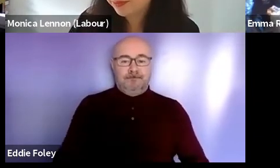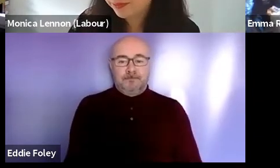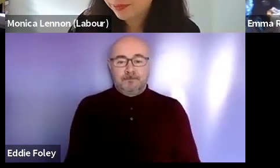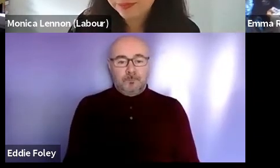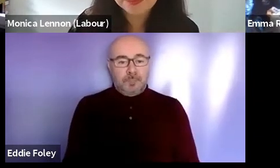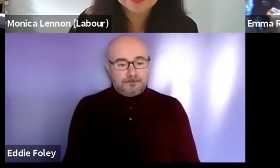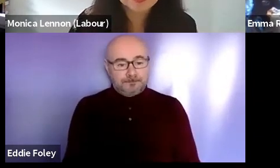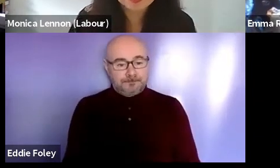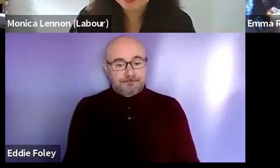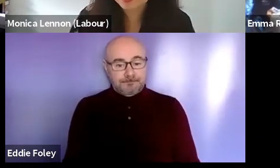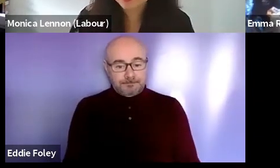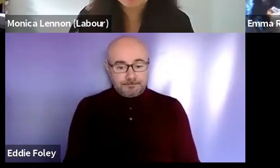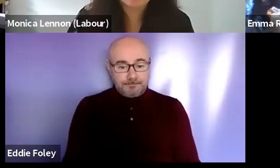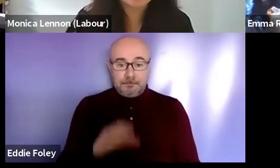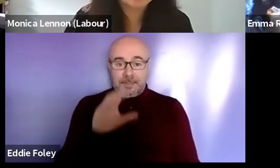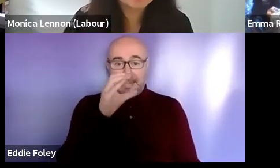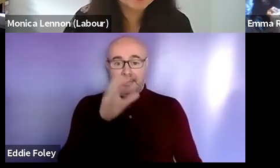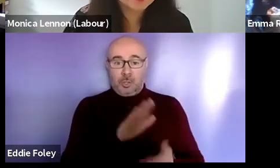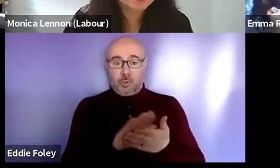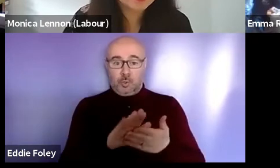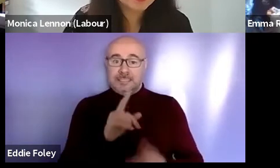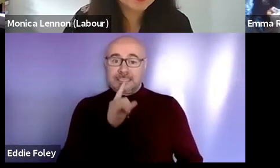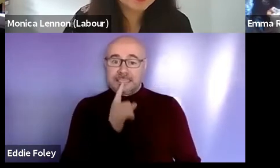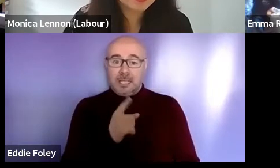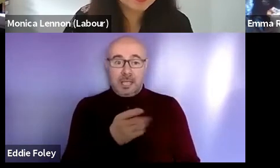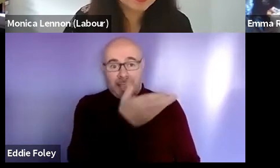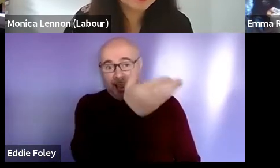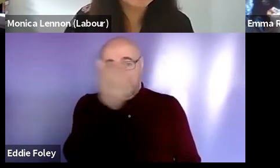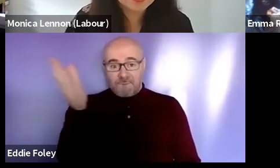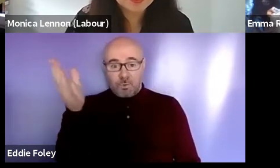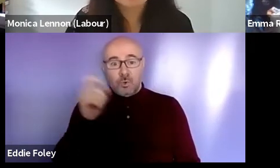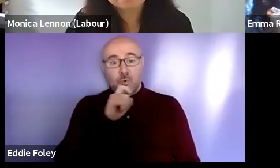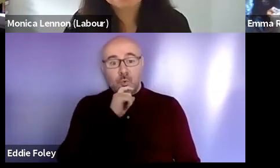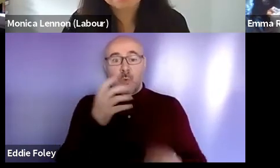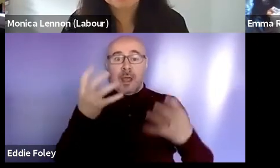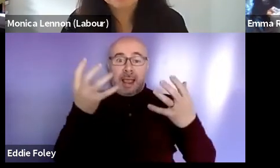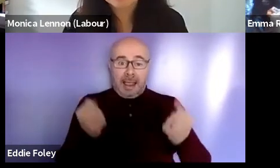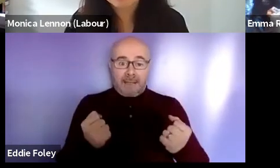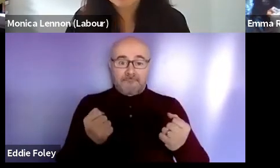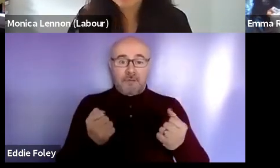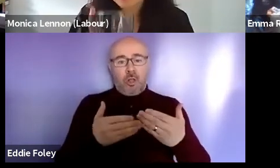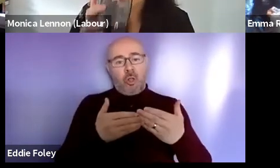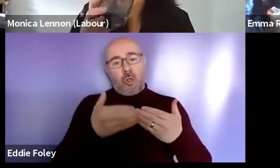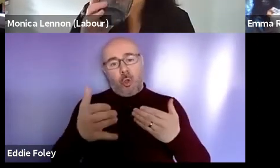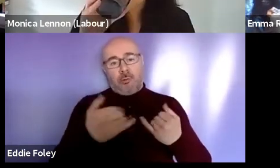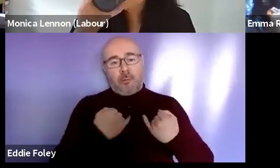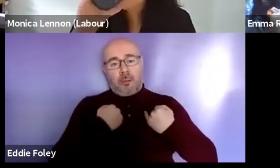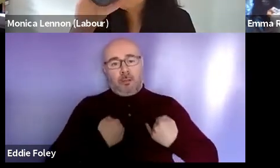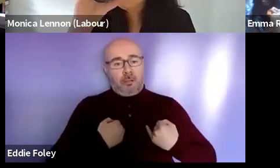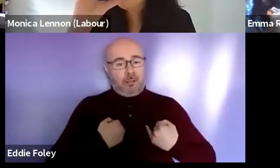that not everyone with chronic long-term conditions or disabilities can access self-directed support or social security benefits.